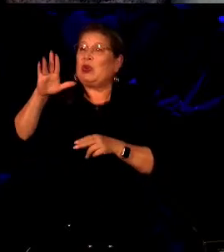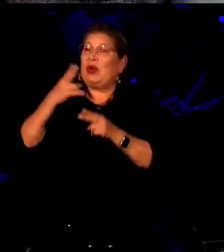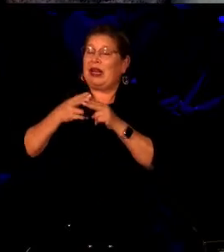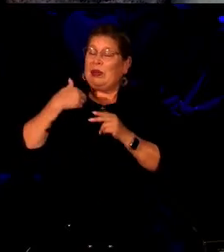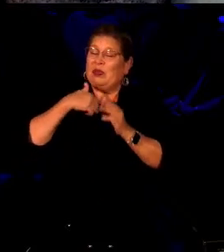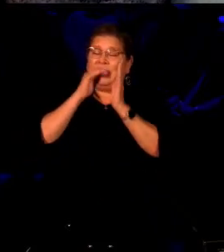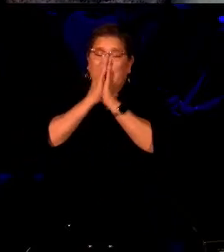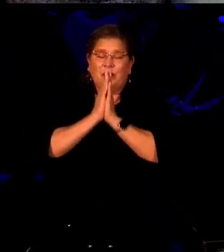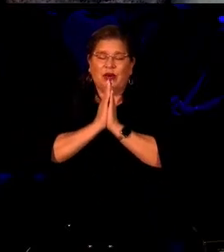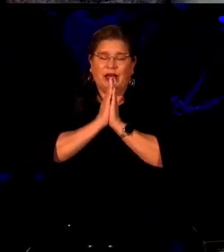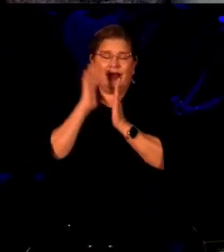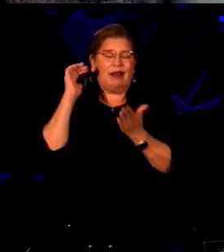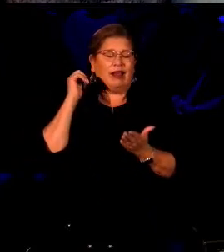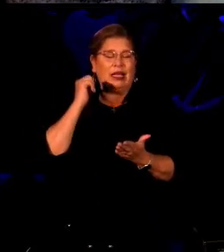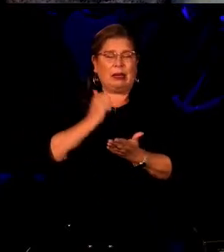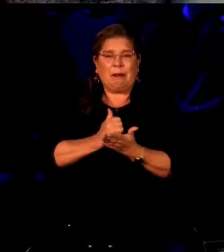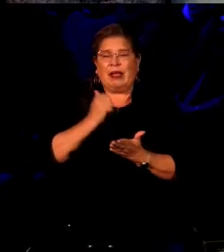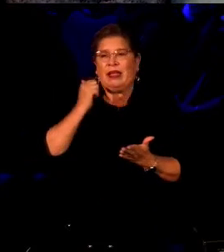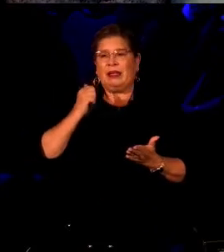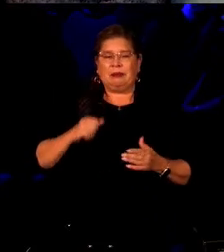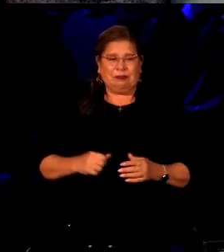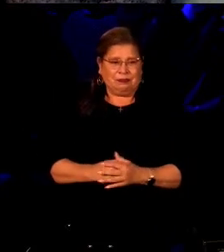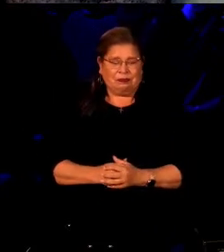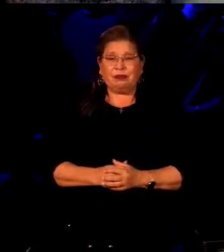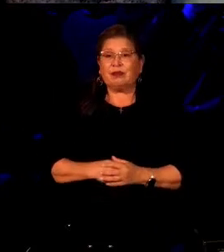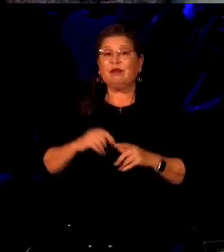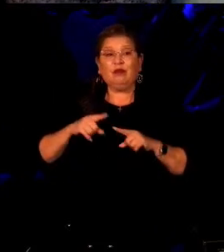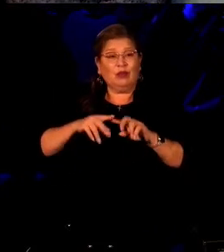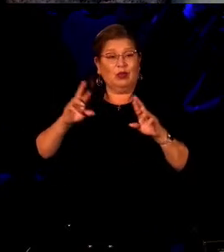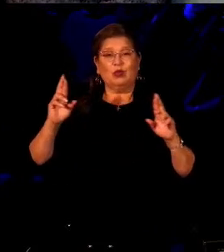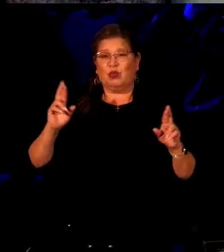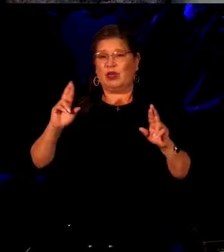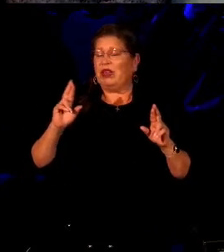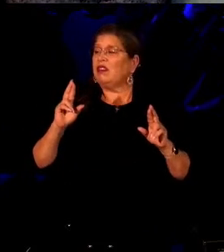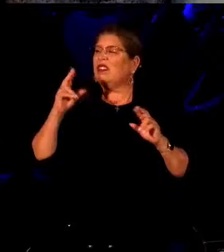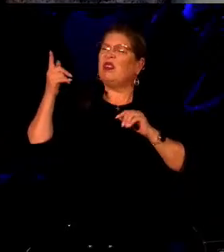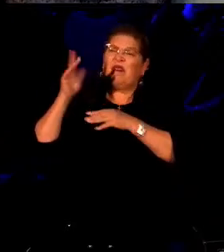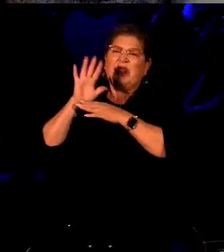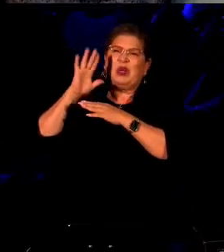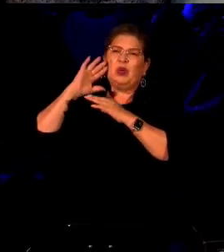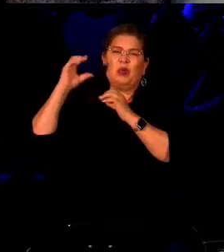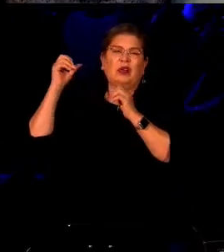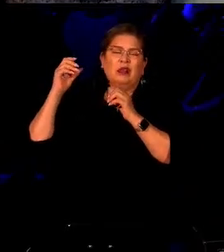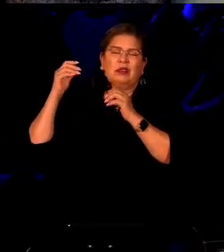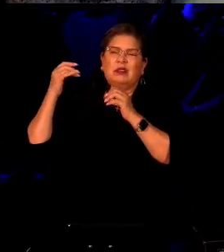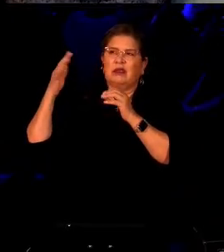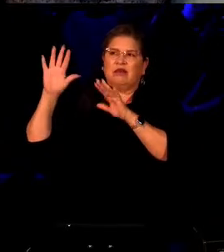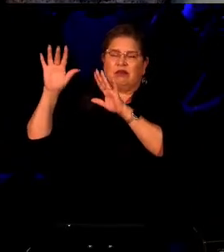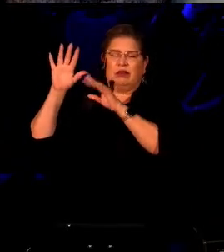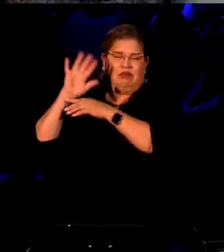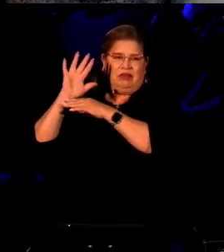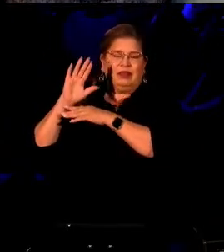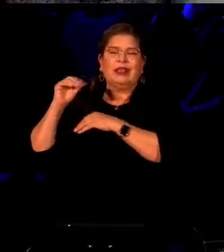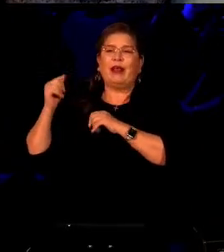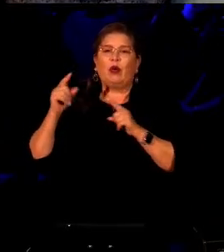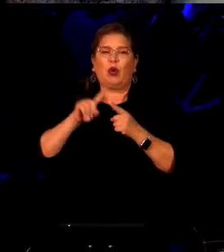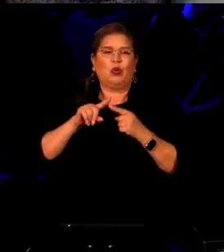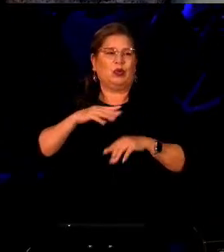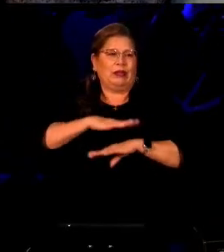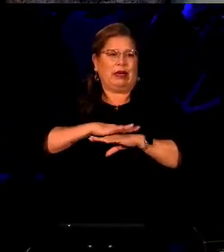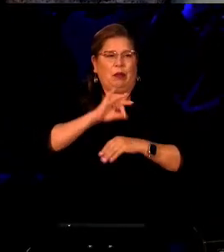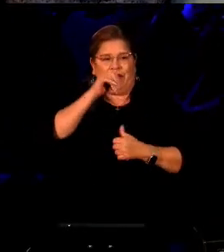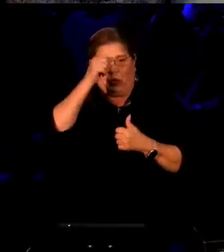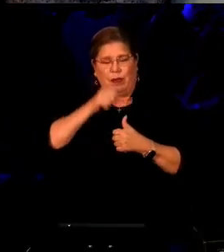pray. Amen. When you are ready, as the video plays, go to the table of remembrance.